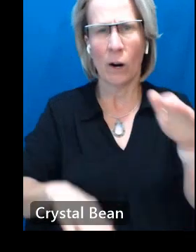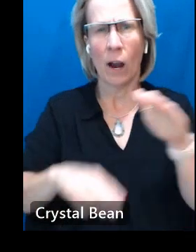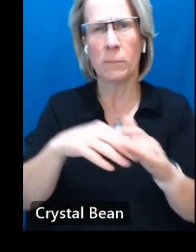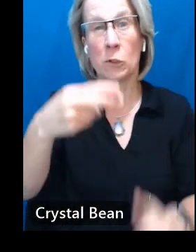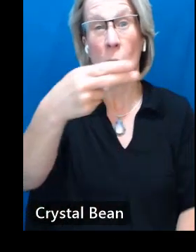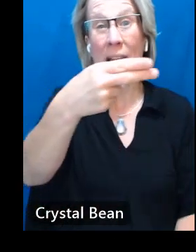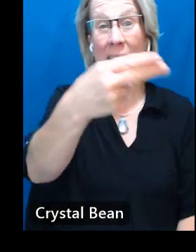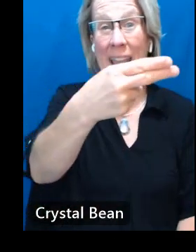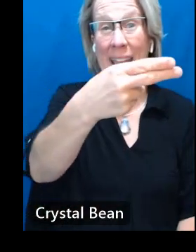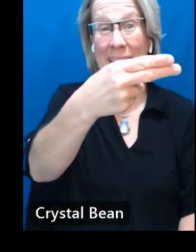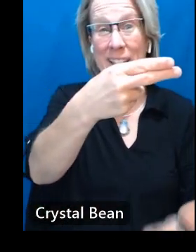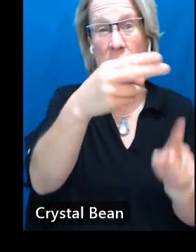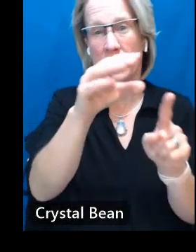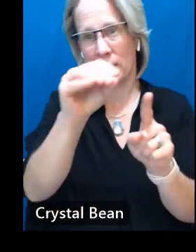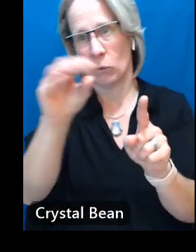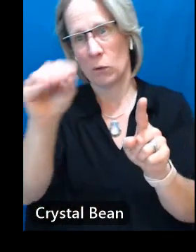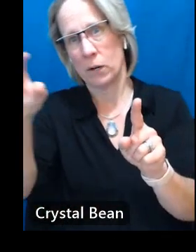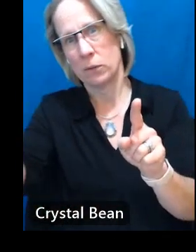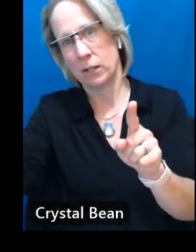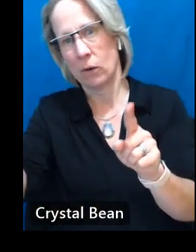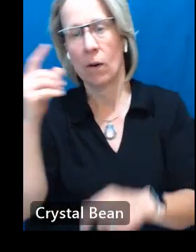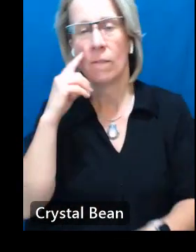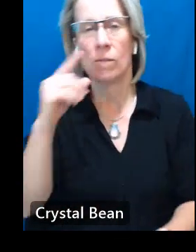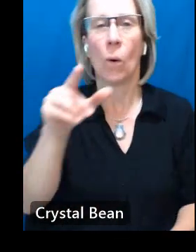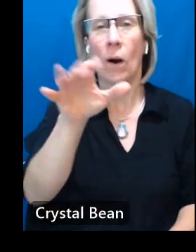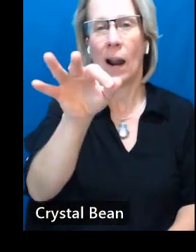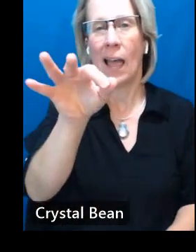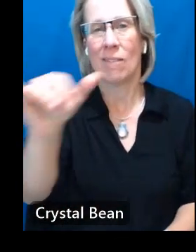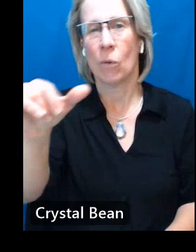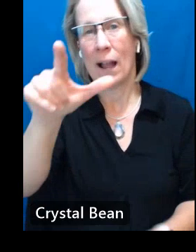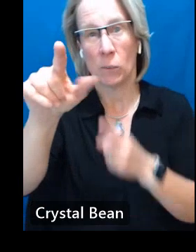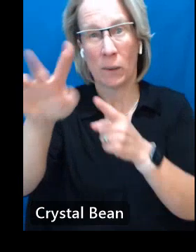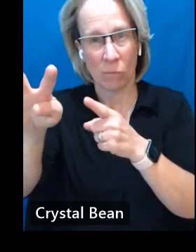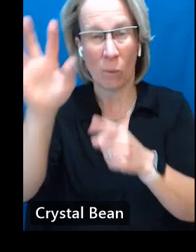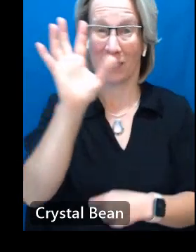H0000 for FY24. So that's going to be the class you enter until next June.